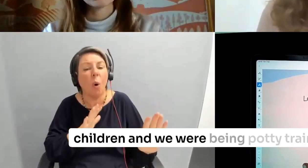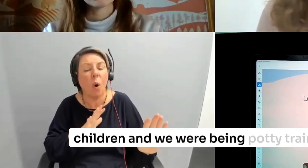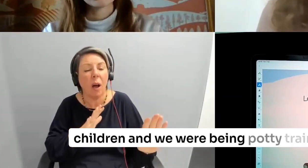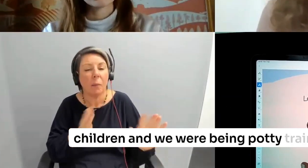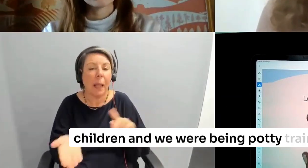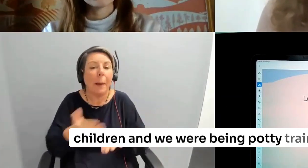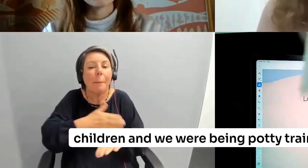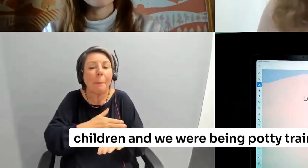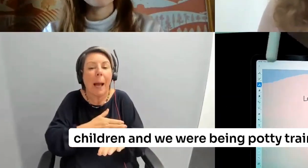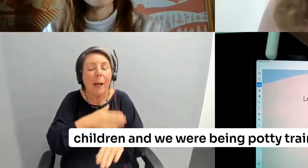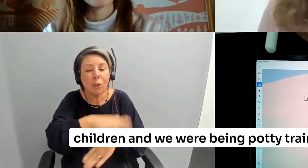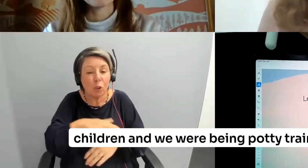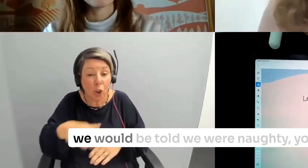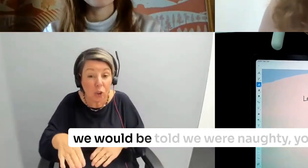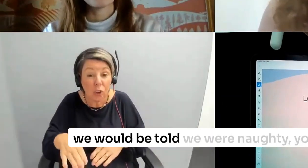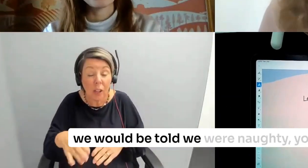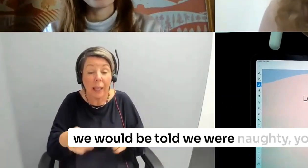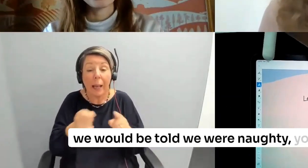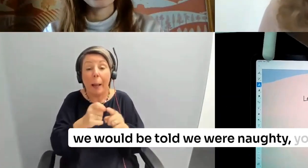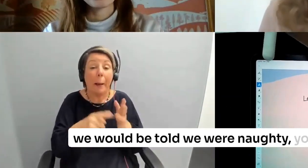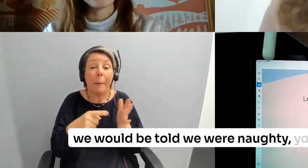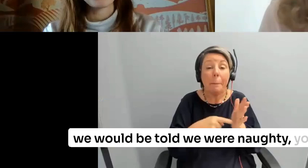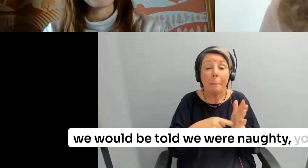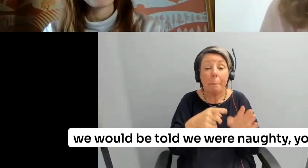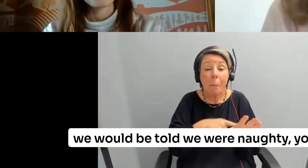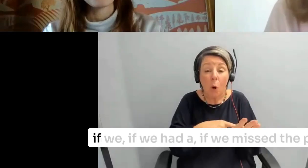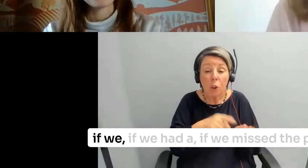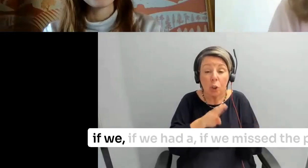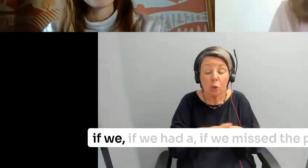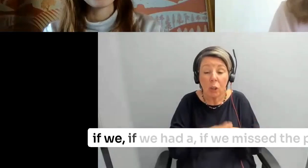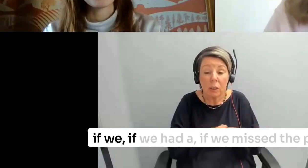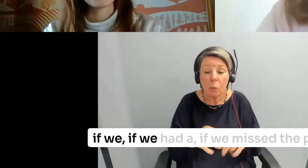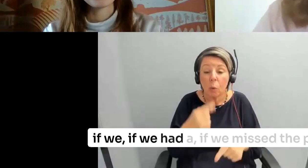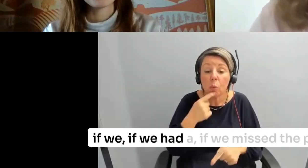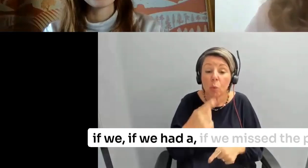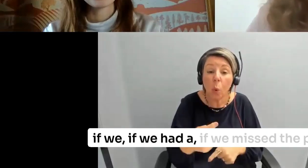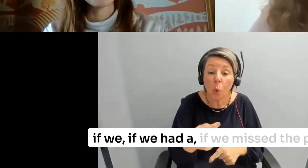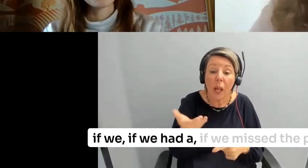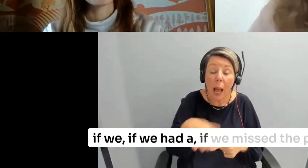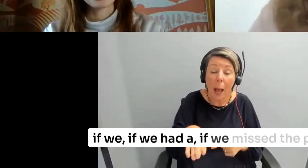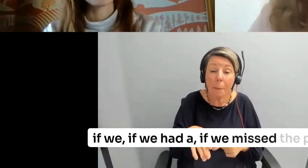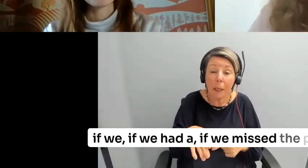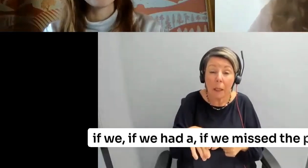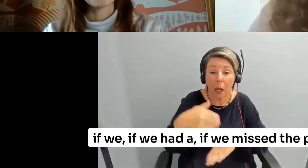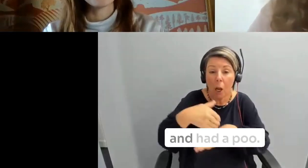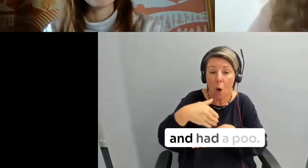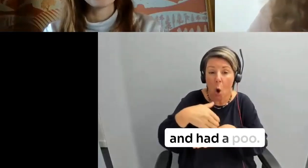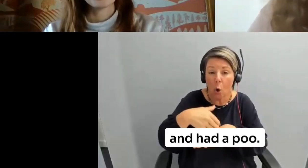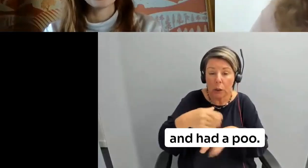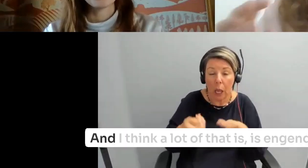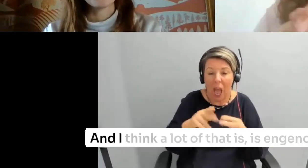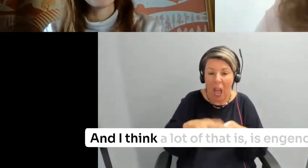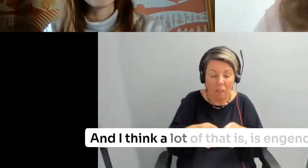and we were being potty trained, and we would be told we were naughty, you know, if we had a if we missed the potty and